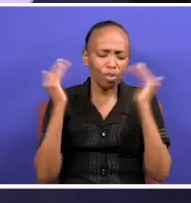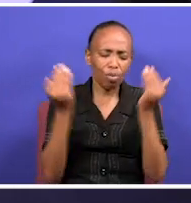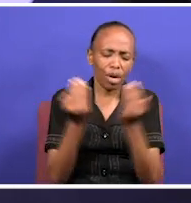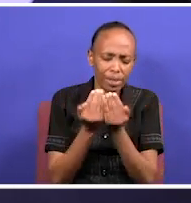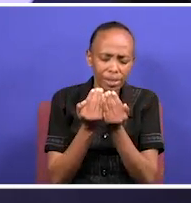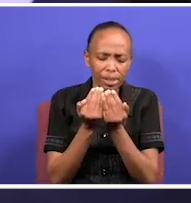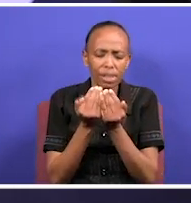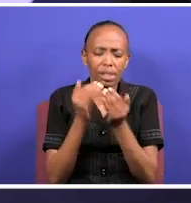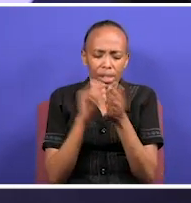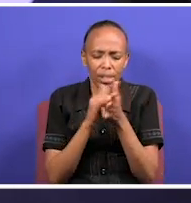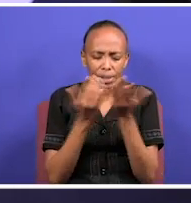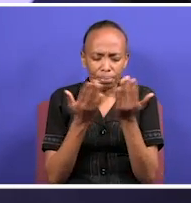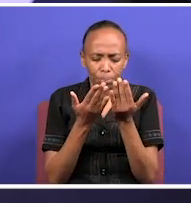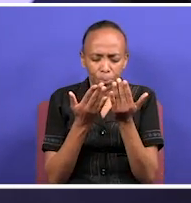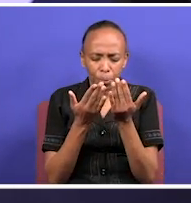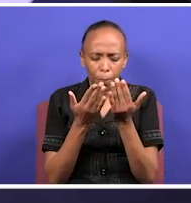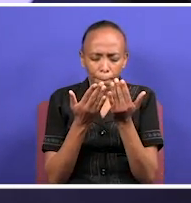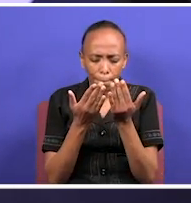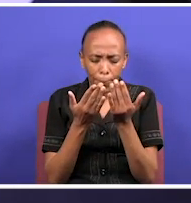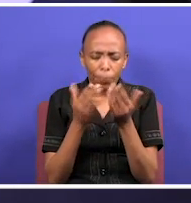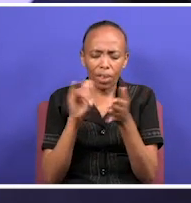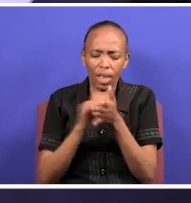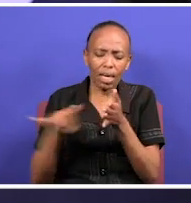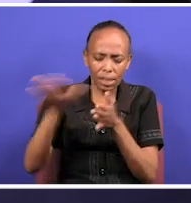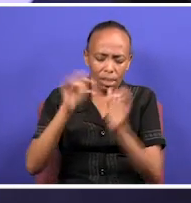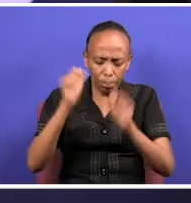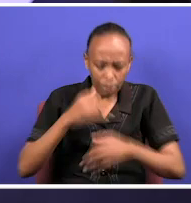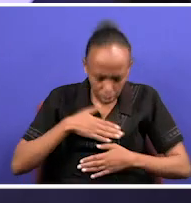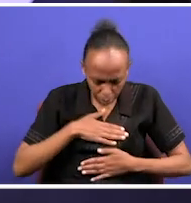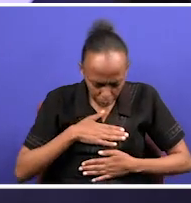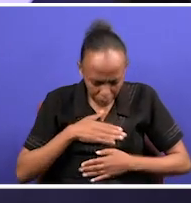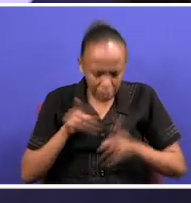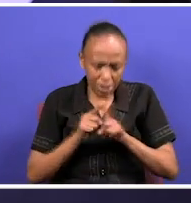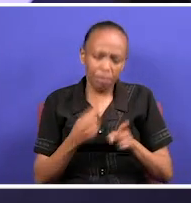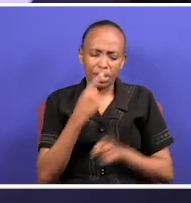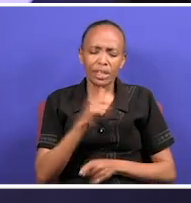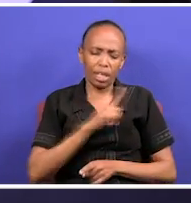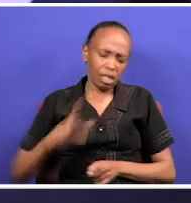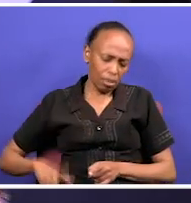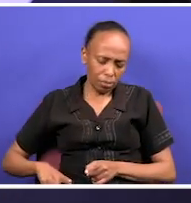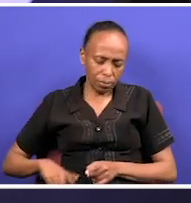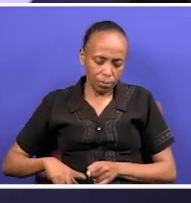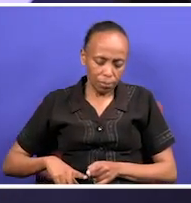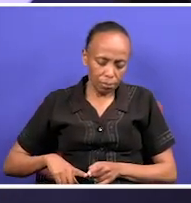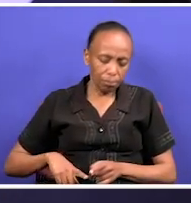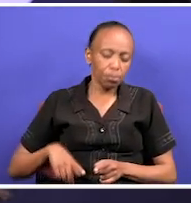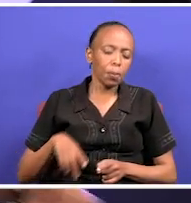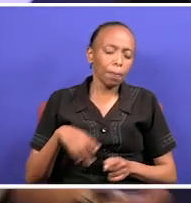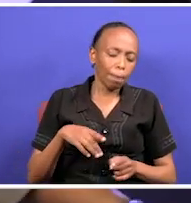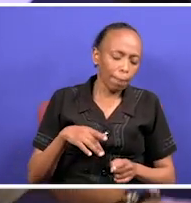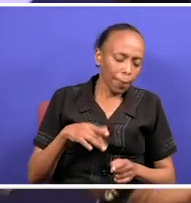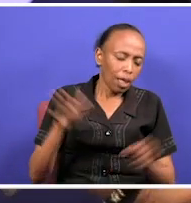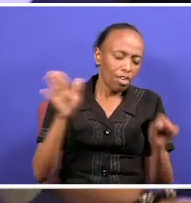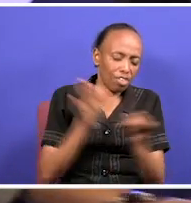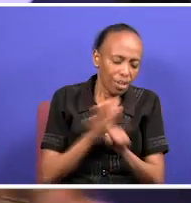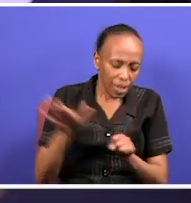in, that in that space, they're able to bow and say, Lord, feel that